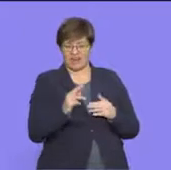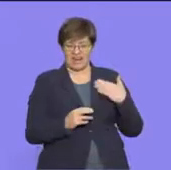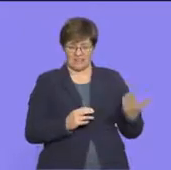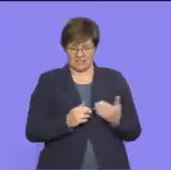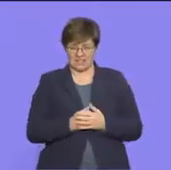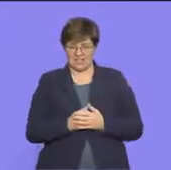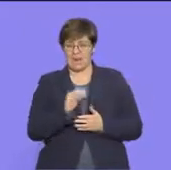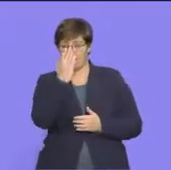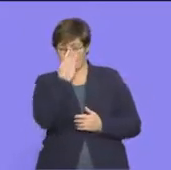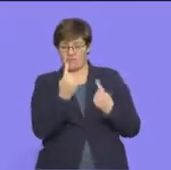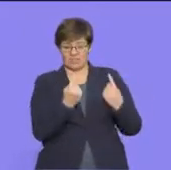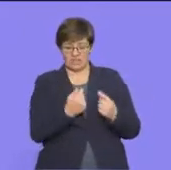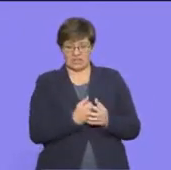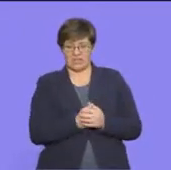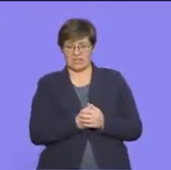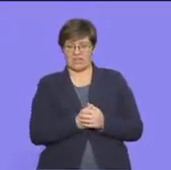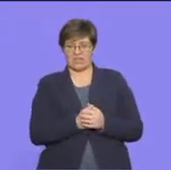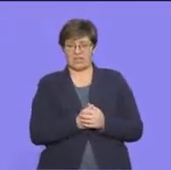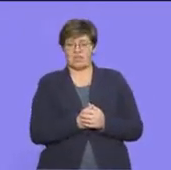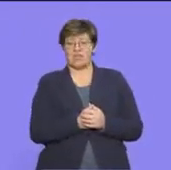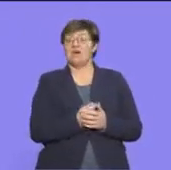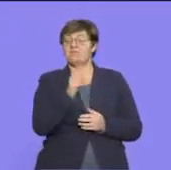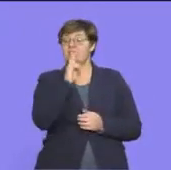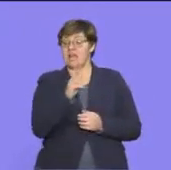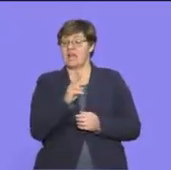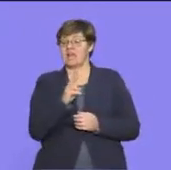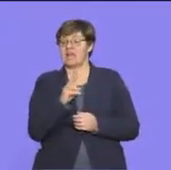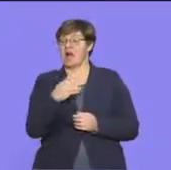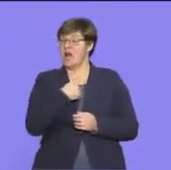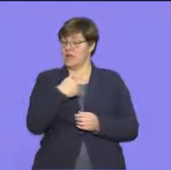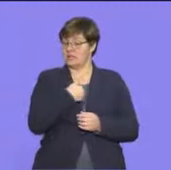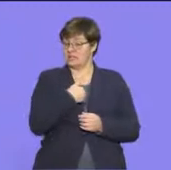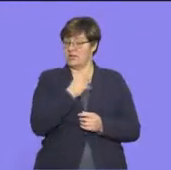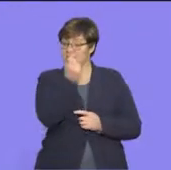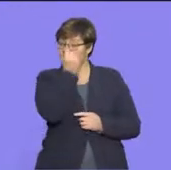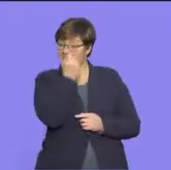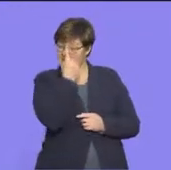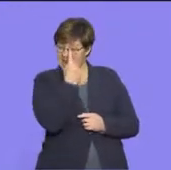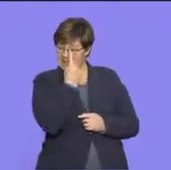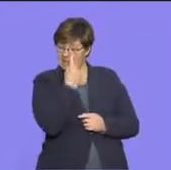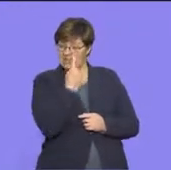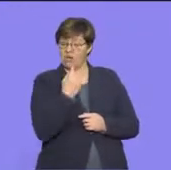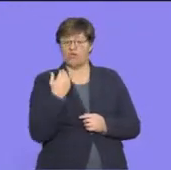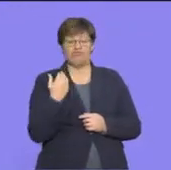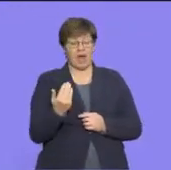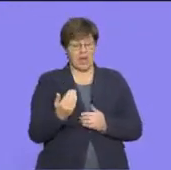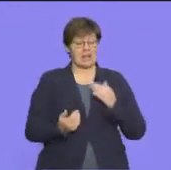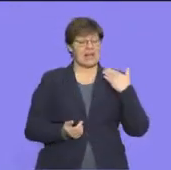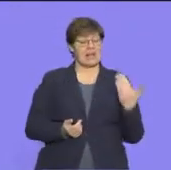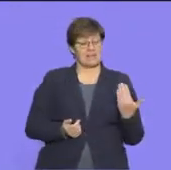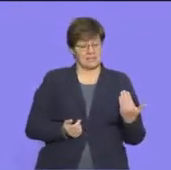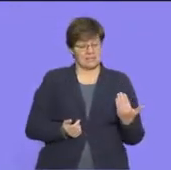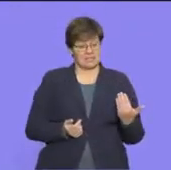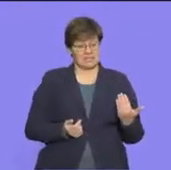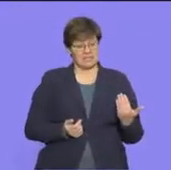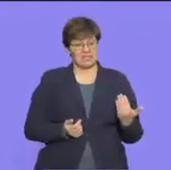mirror image of each other. So when I talk about the heart, you need to understand that the right-hand side and the left-hand side